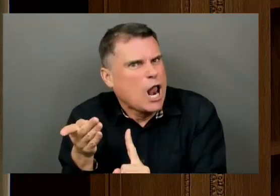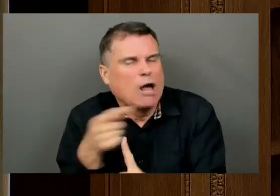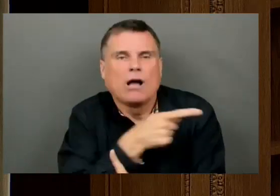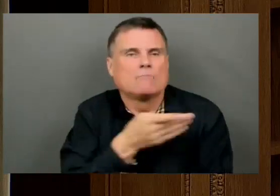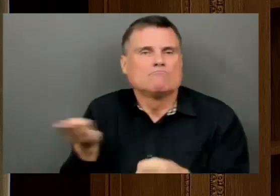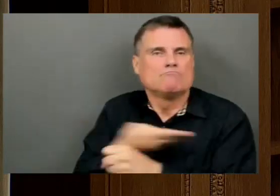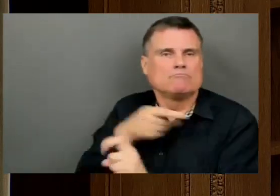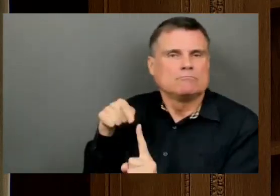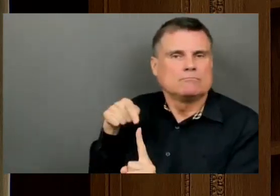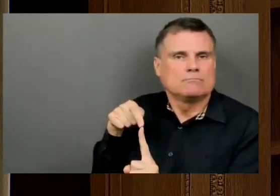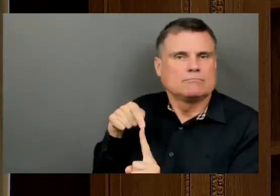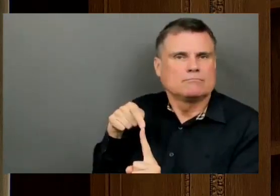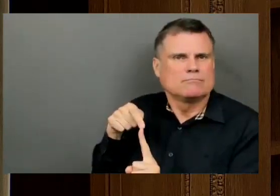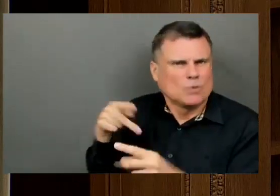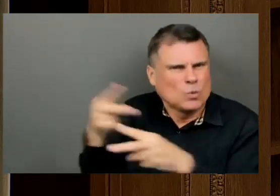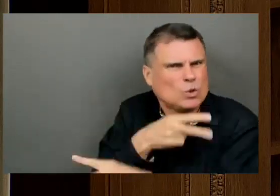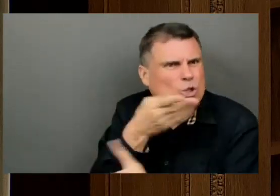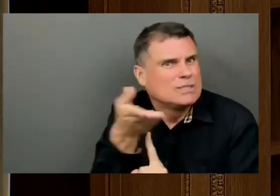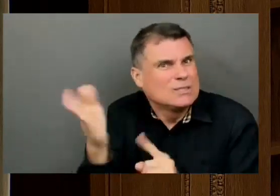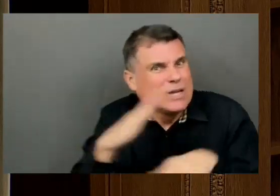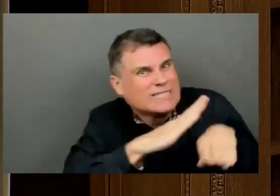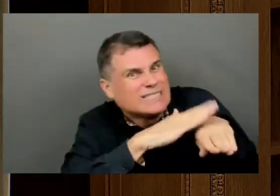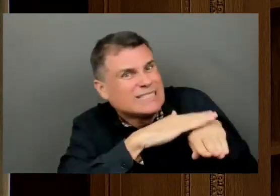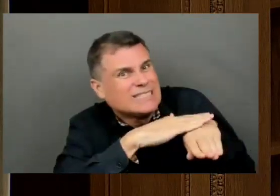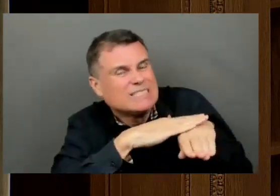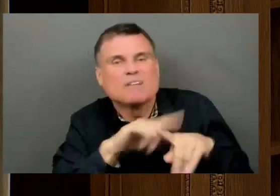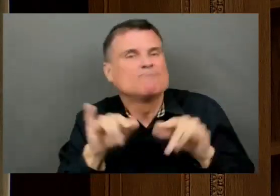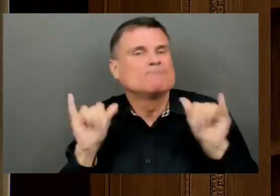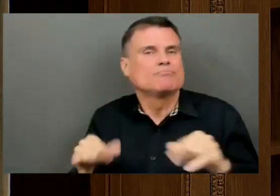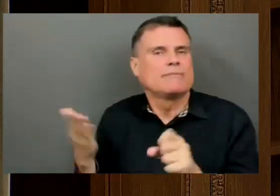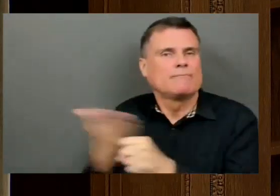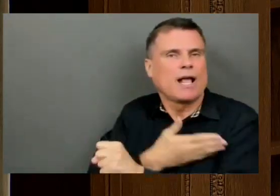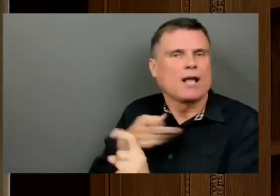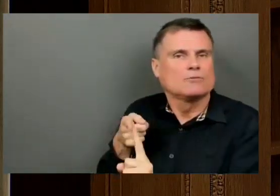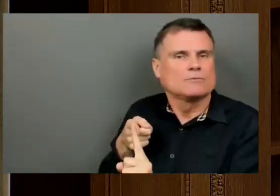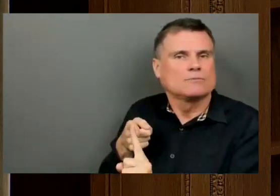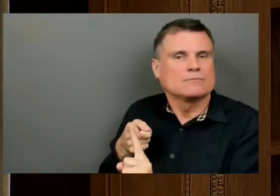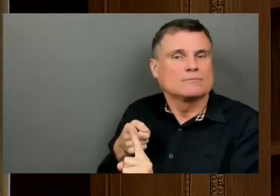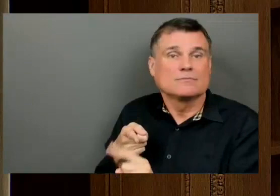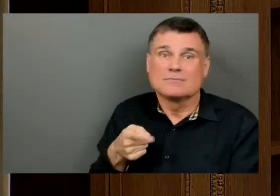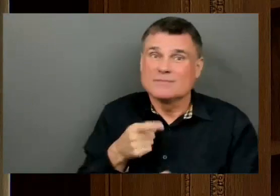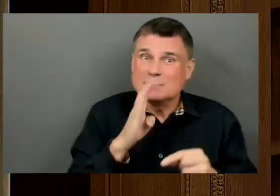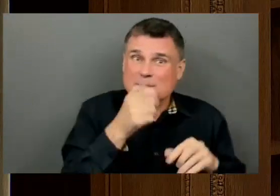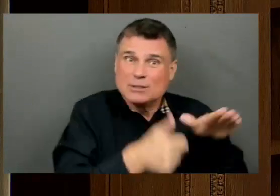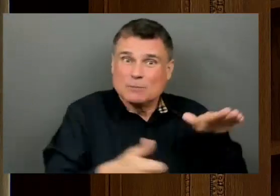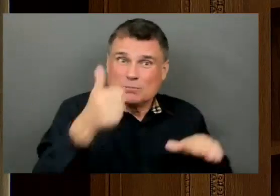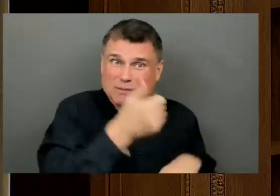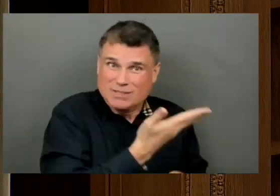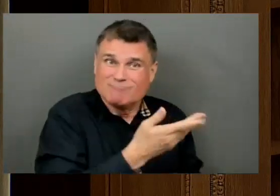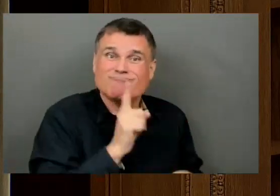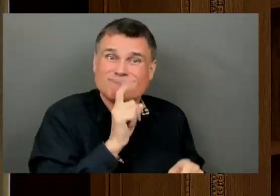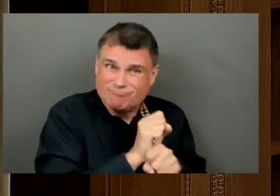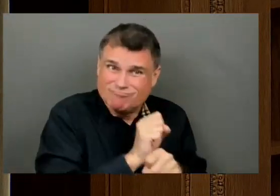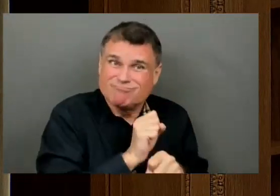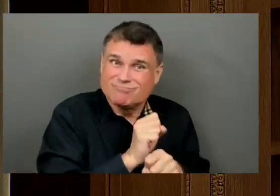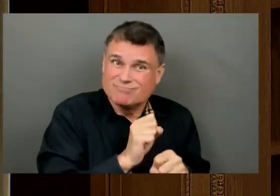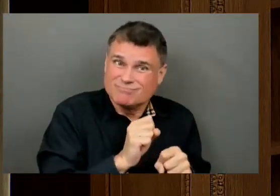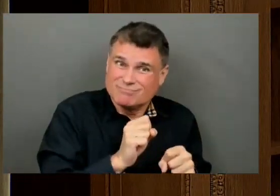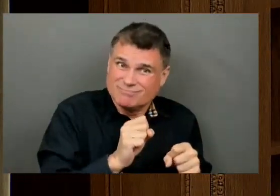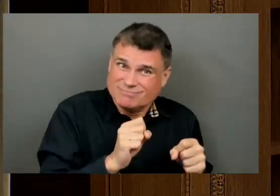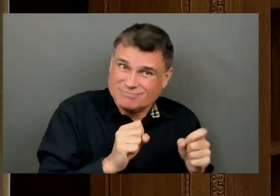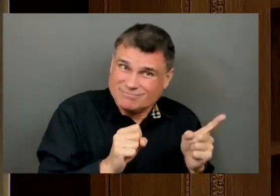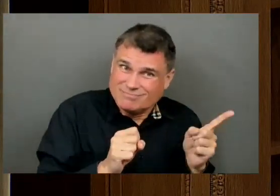does the Premier really believe that in the face of that body of evidence, people trust